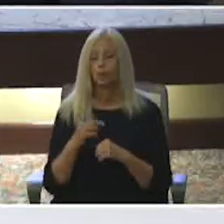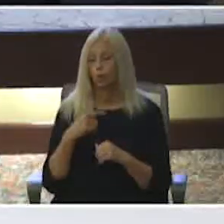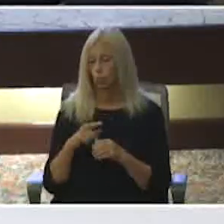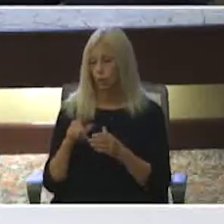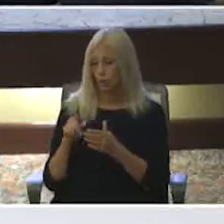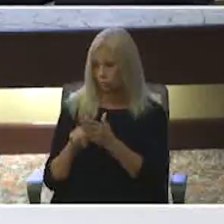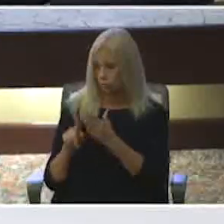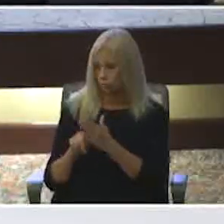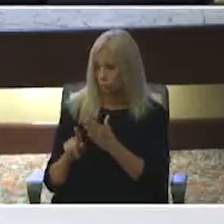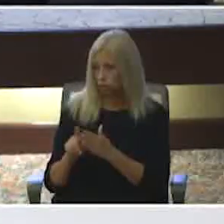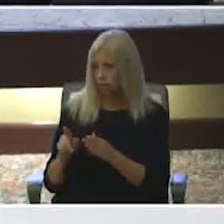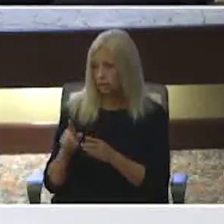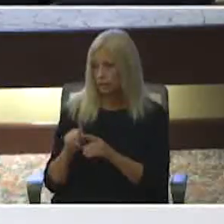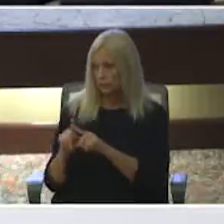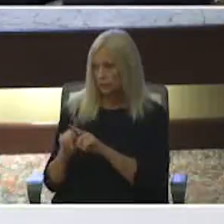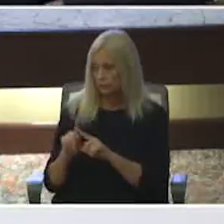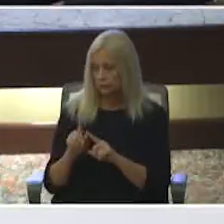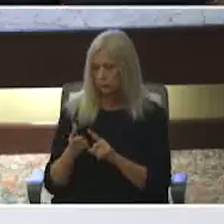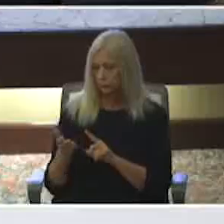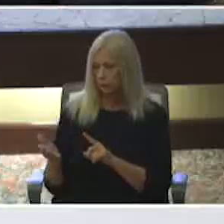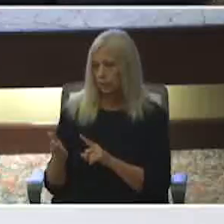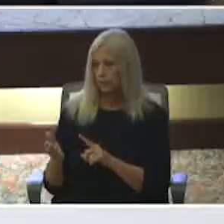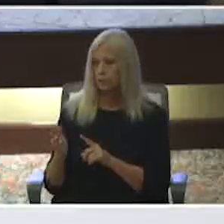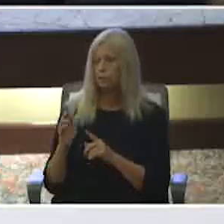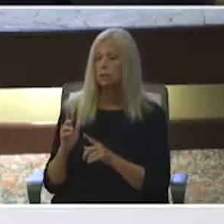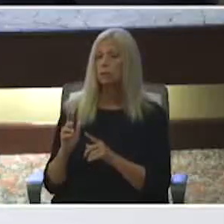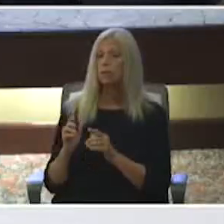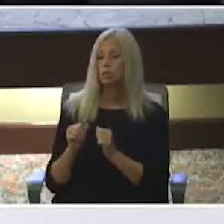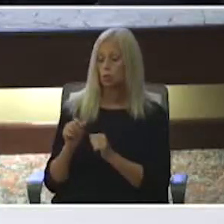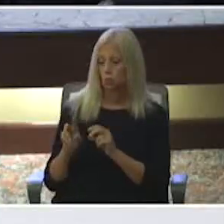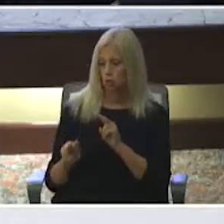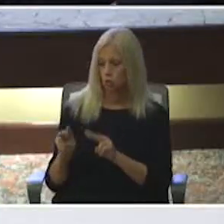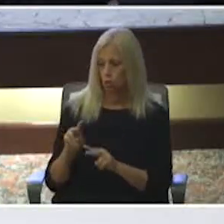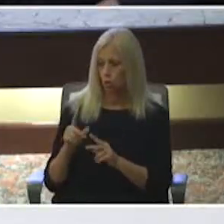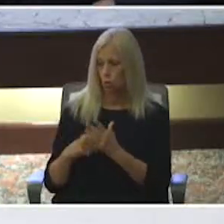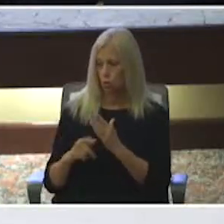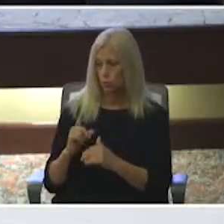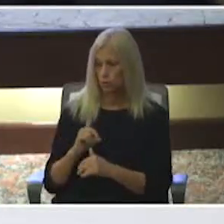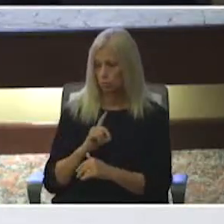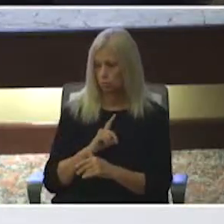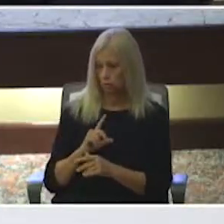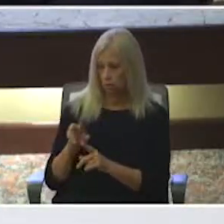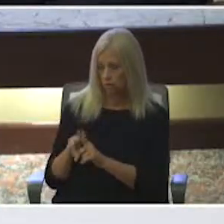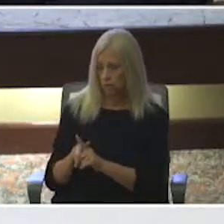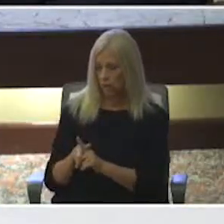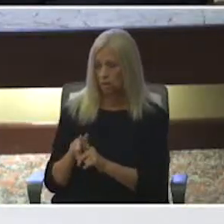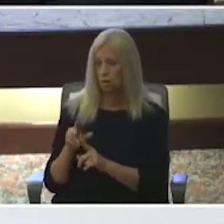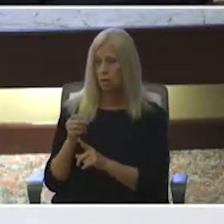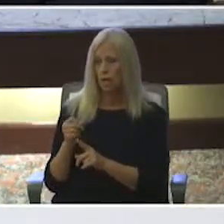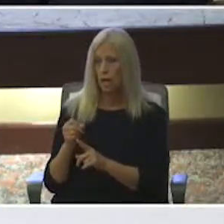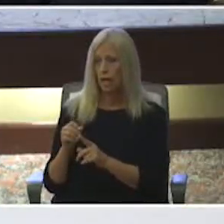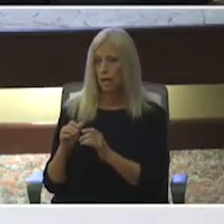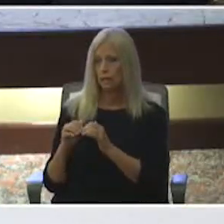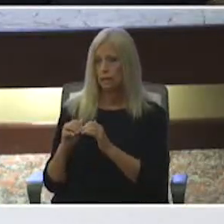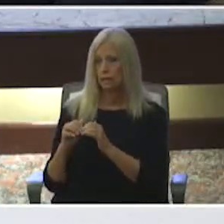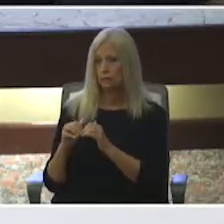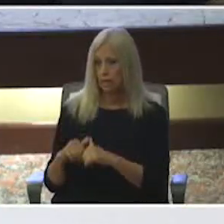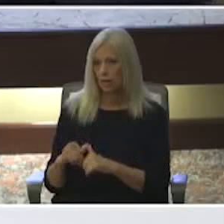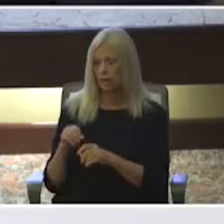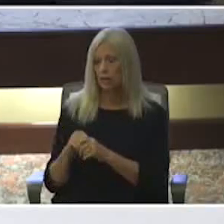hold during the legislature. There was a Just to be bill sure, yeah. that was filed specifically towards elephants, and it died in committee. Great.